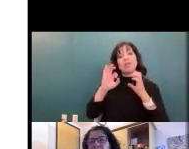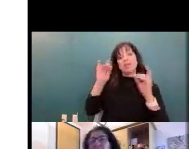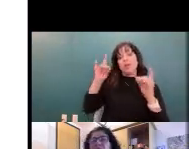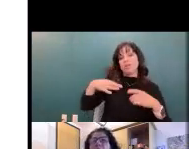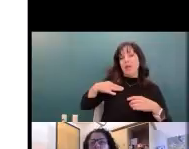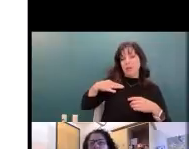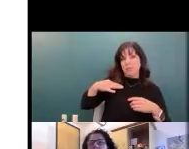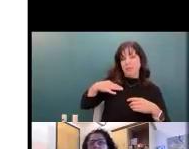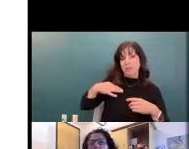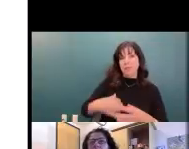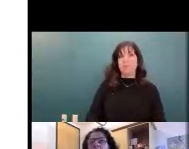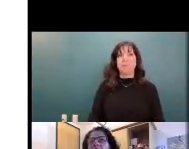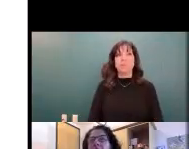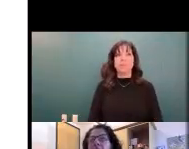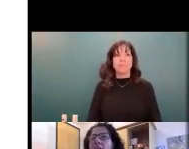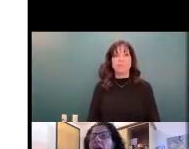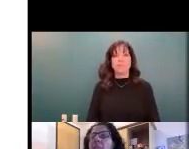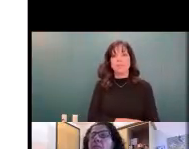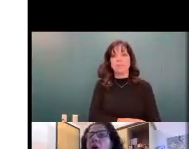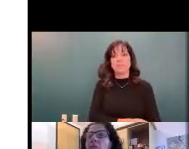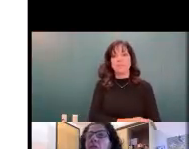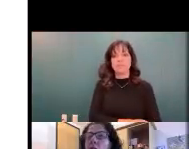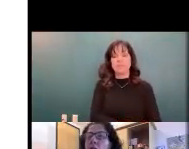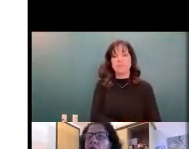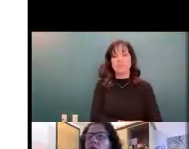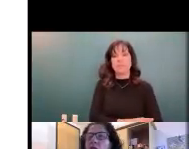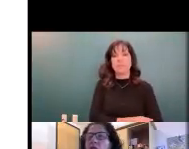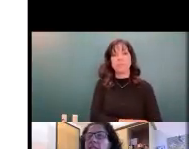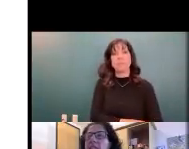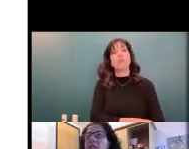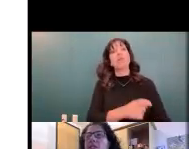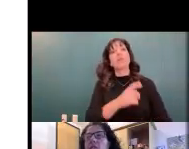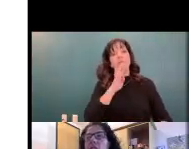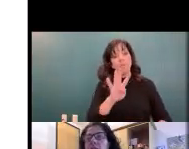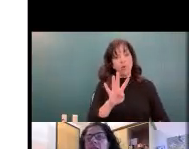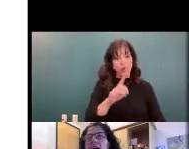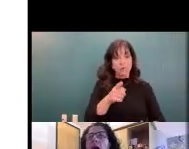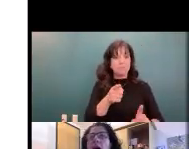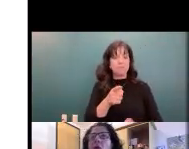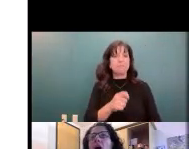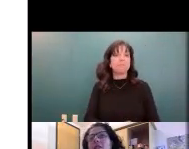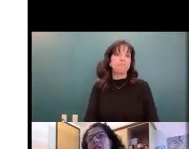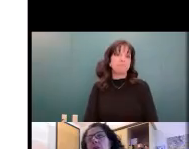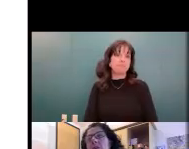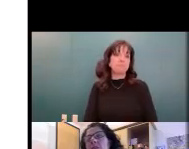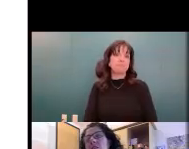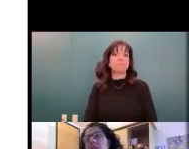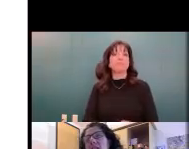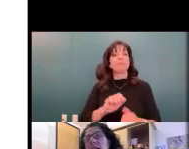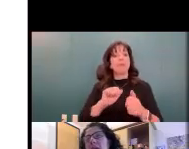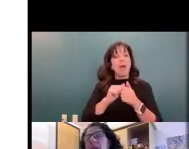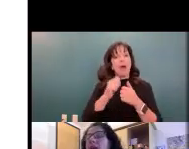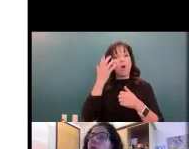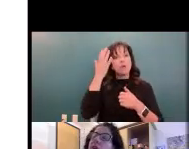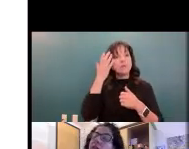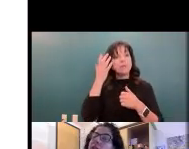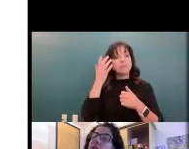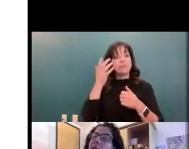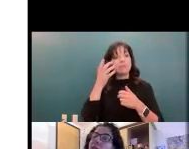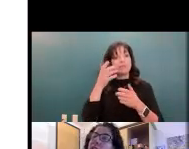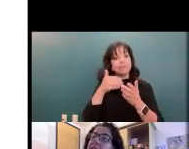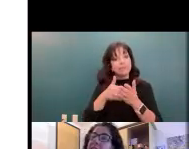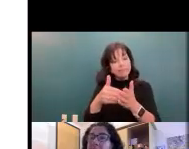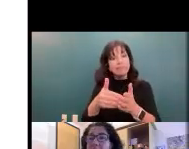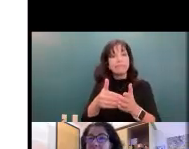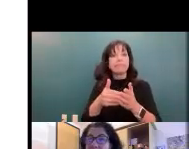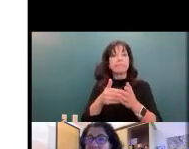eligibility. Okay. For our 4-year-old children, here is a look at how autism prevalence across the ADDM network